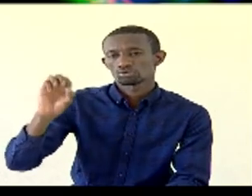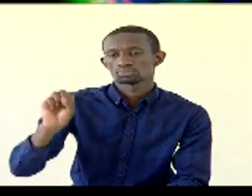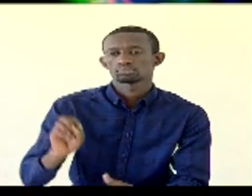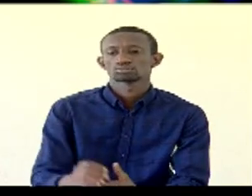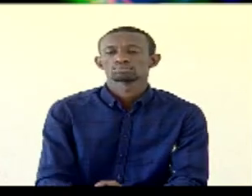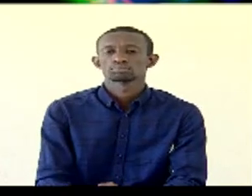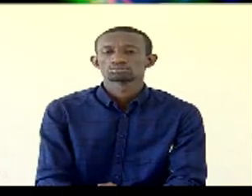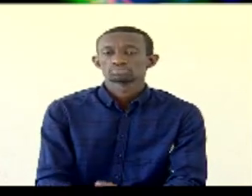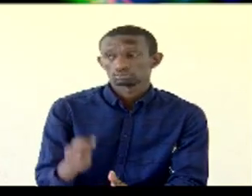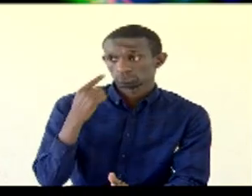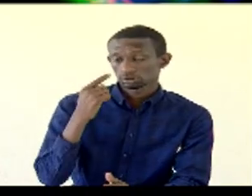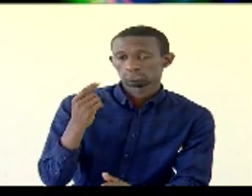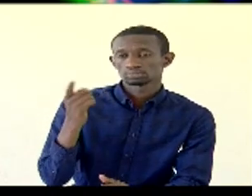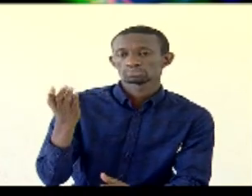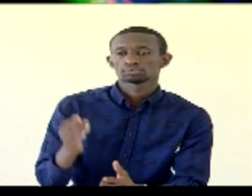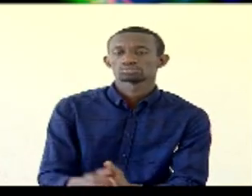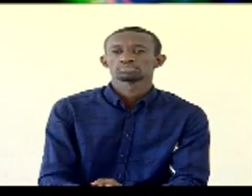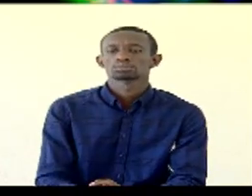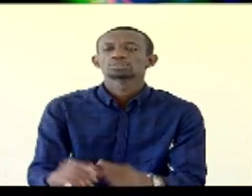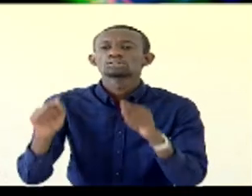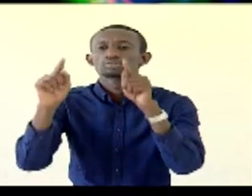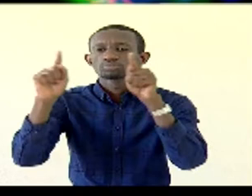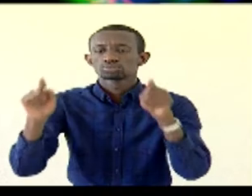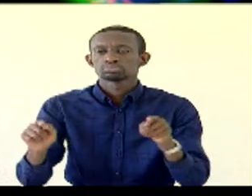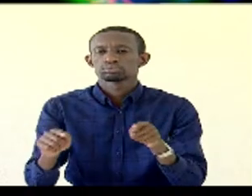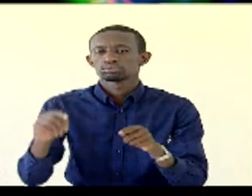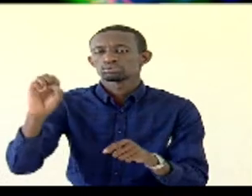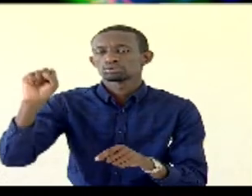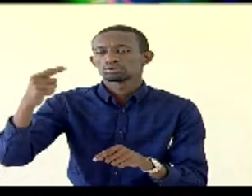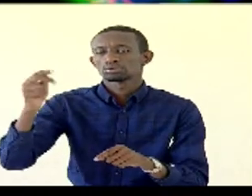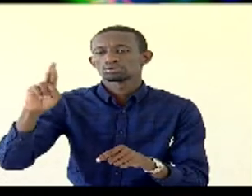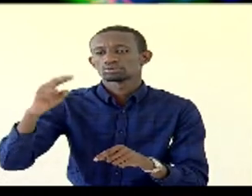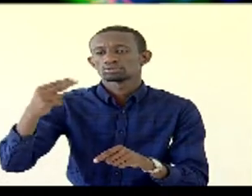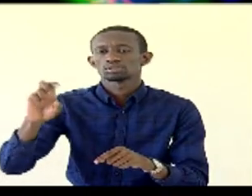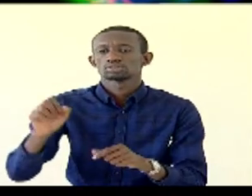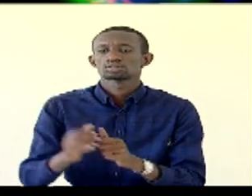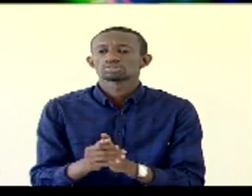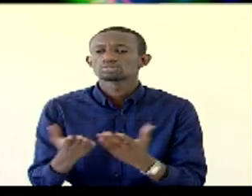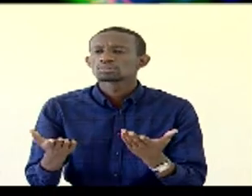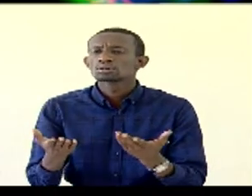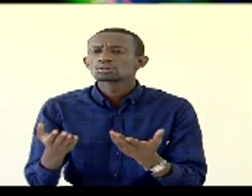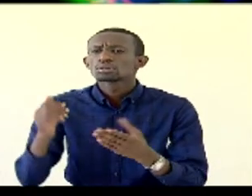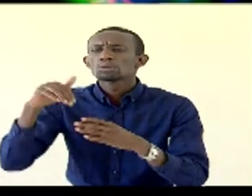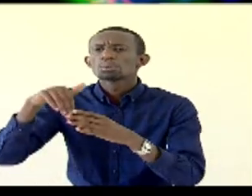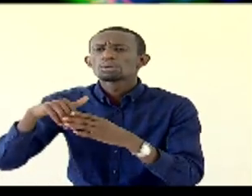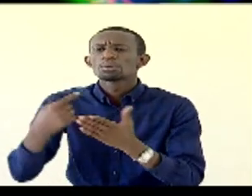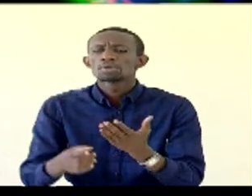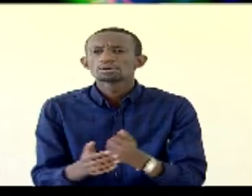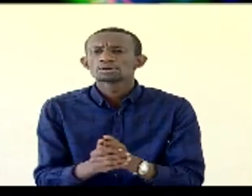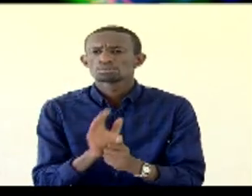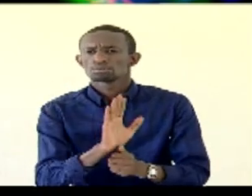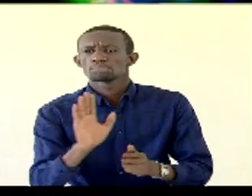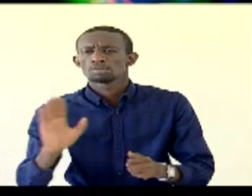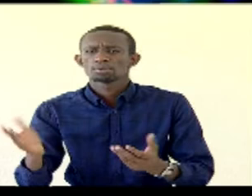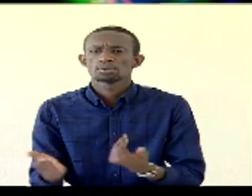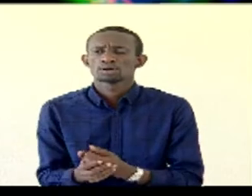And we looked at this previously. The structure of the chromosome, the components, the design, what it carries, and to where. Taking